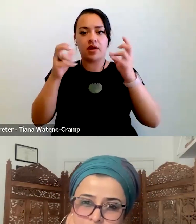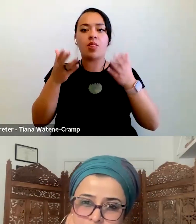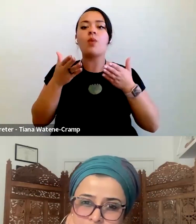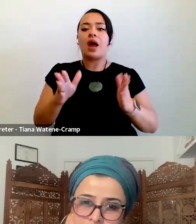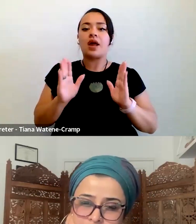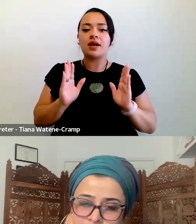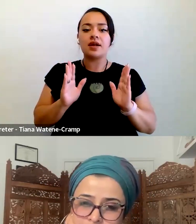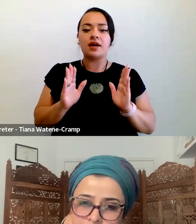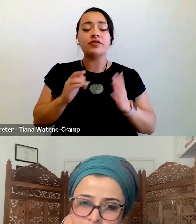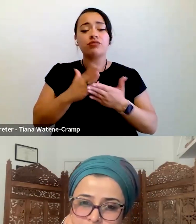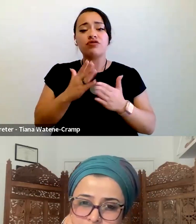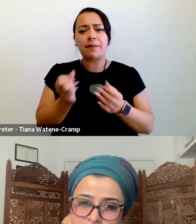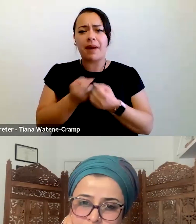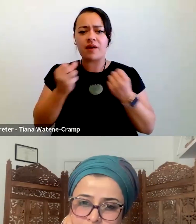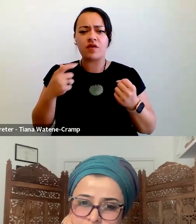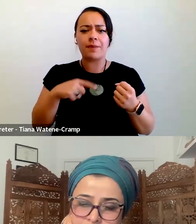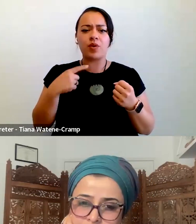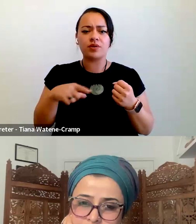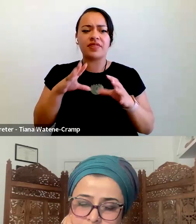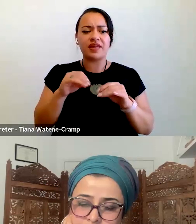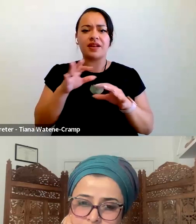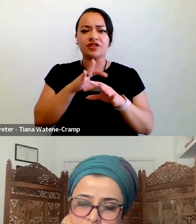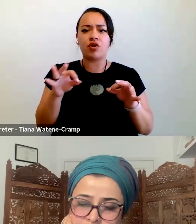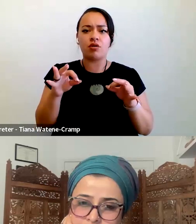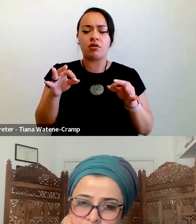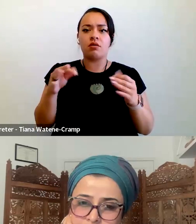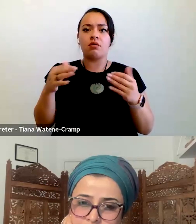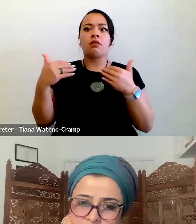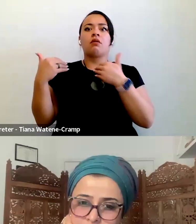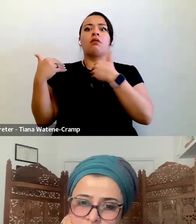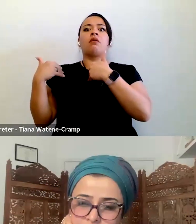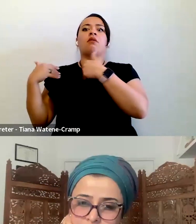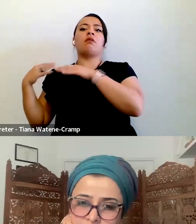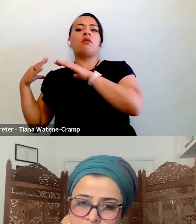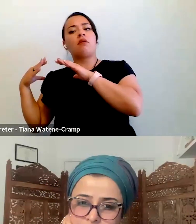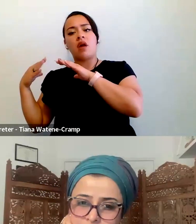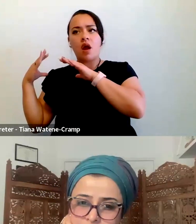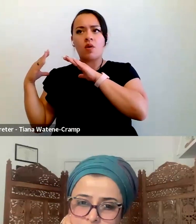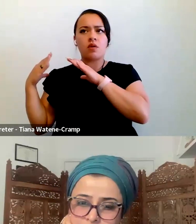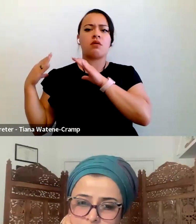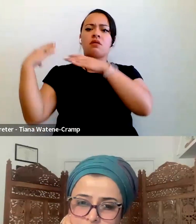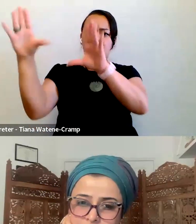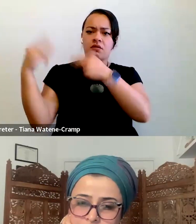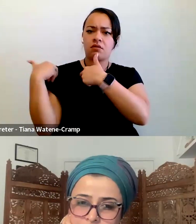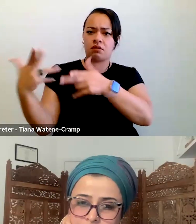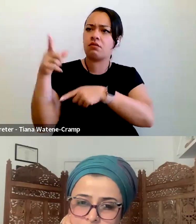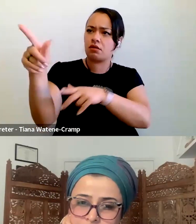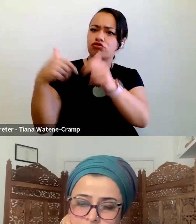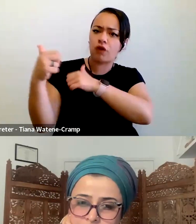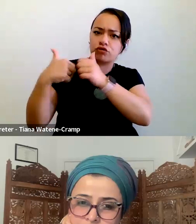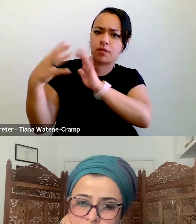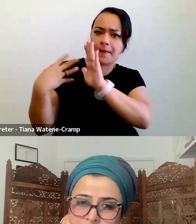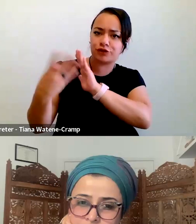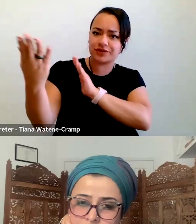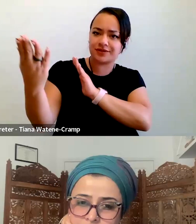of a powerful thing, because then it's not on you as the individual, it's a structural thing. We've got this matrix and these are the things, and you're